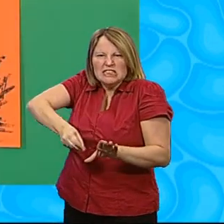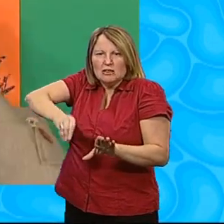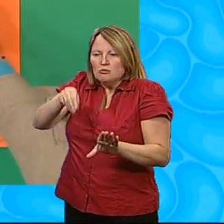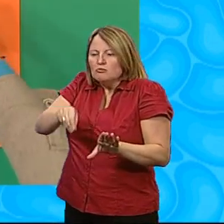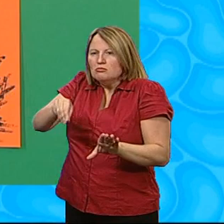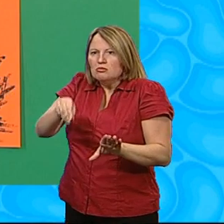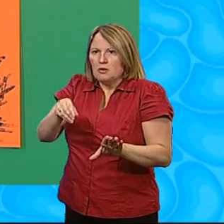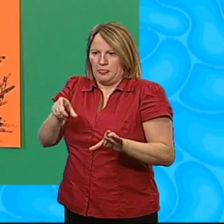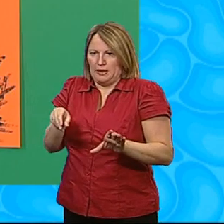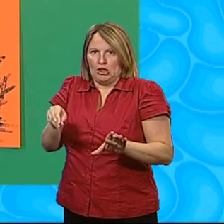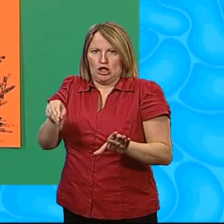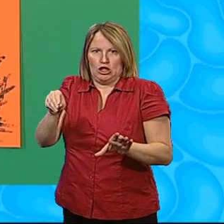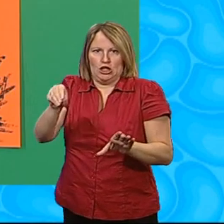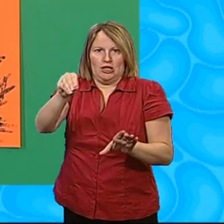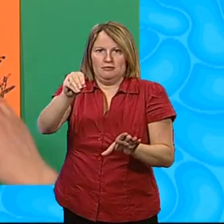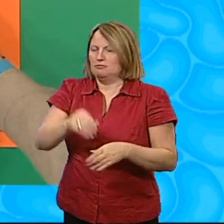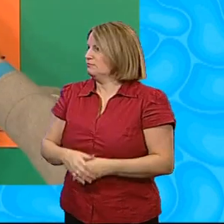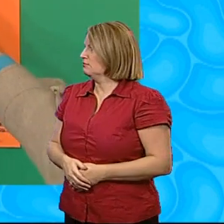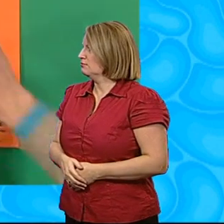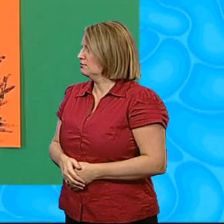to make different textures in the paint.